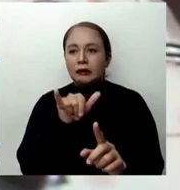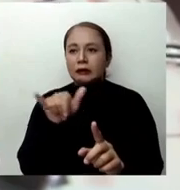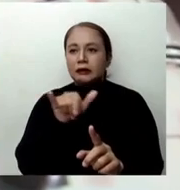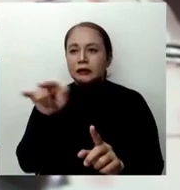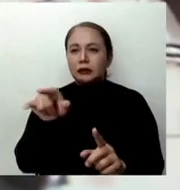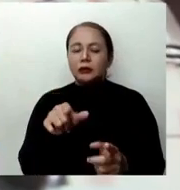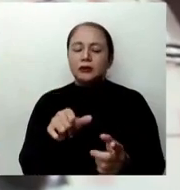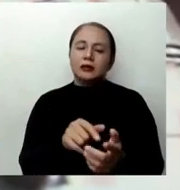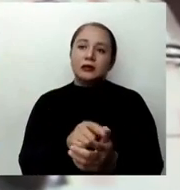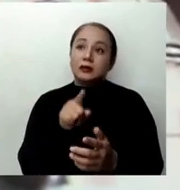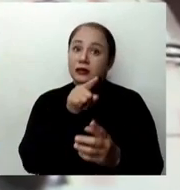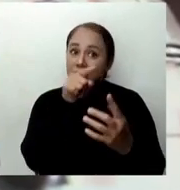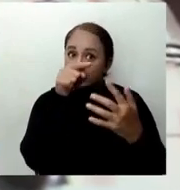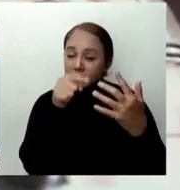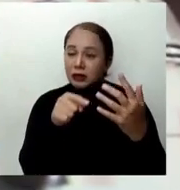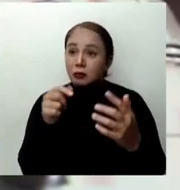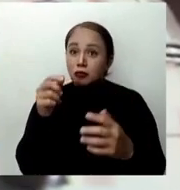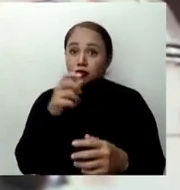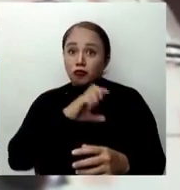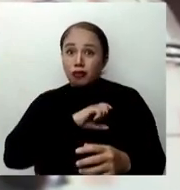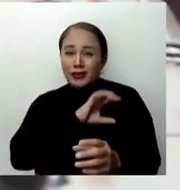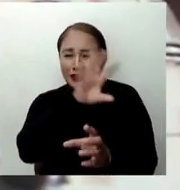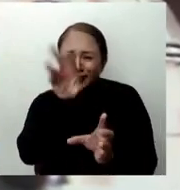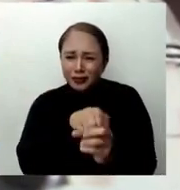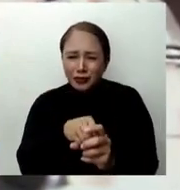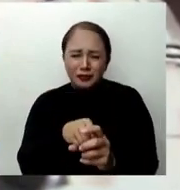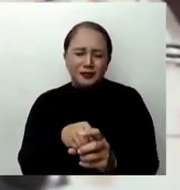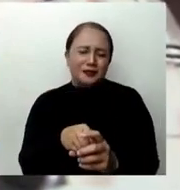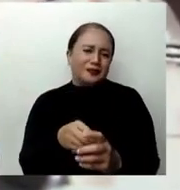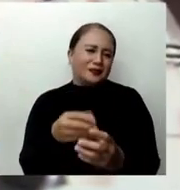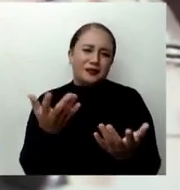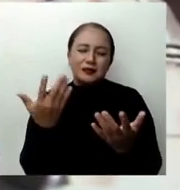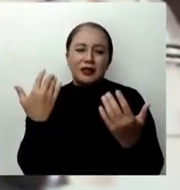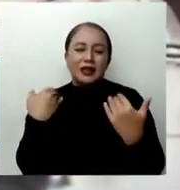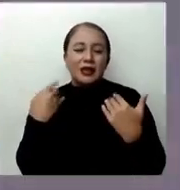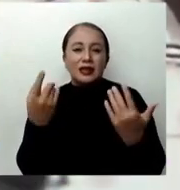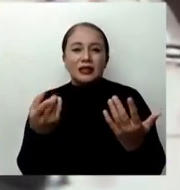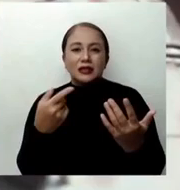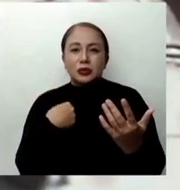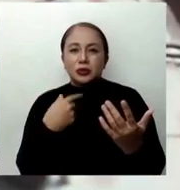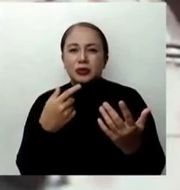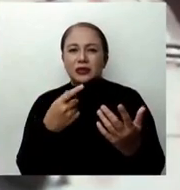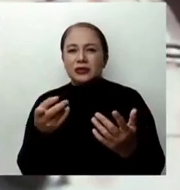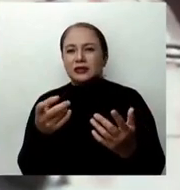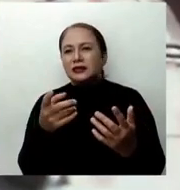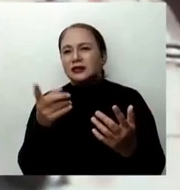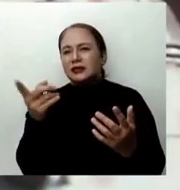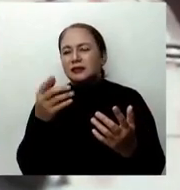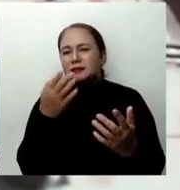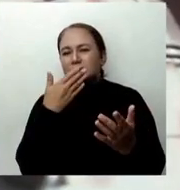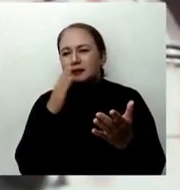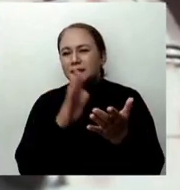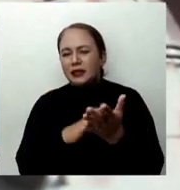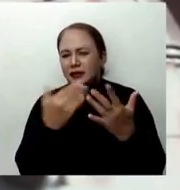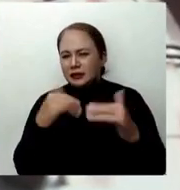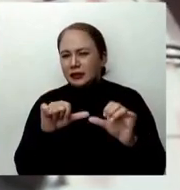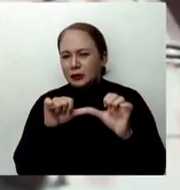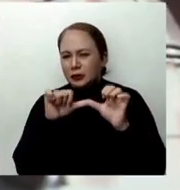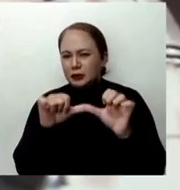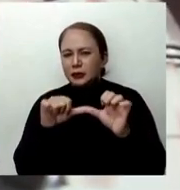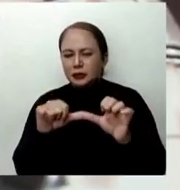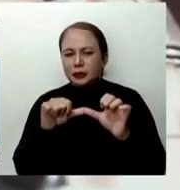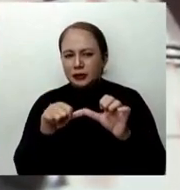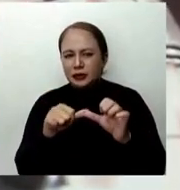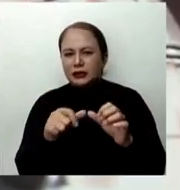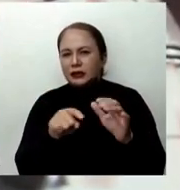sangkot na pulis na ito na sa kabila ng labis na kabulukan ay patuloy pa rin